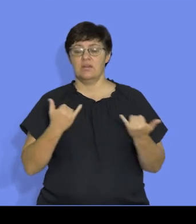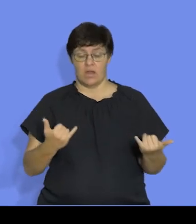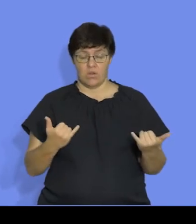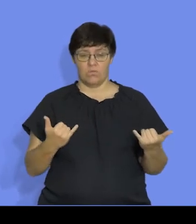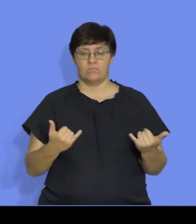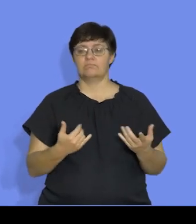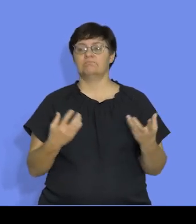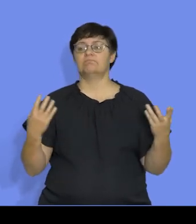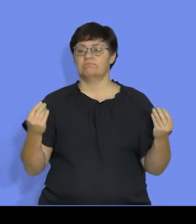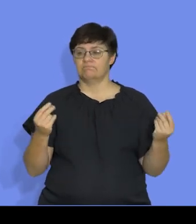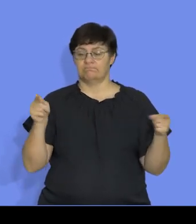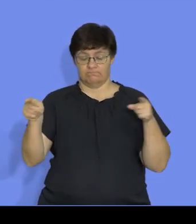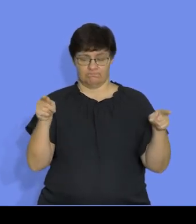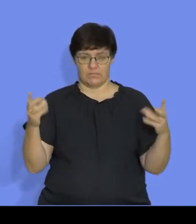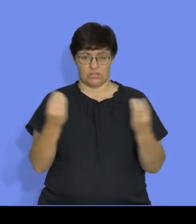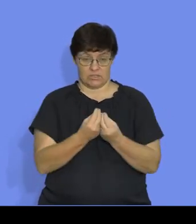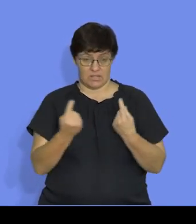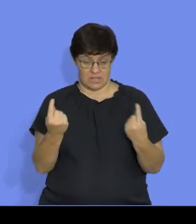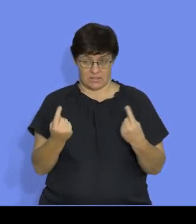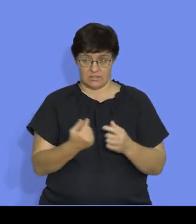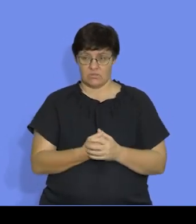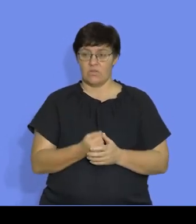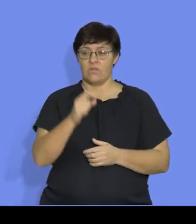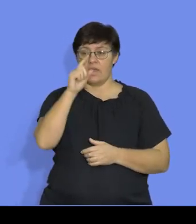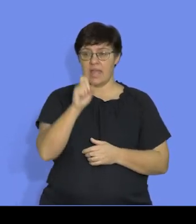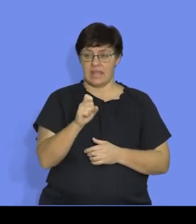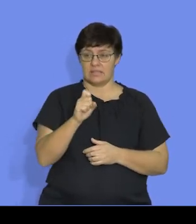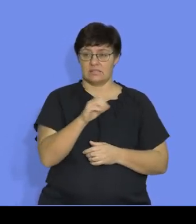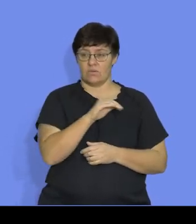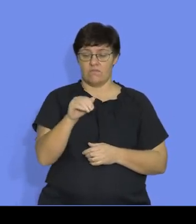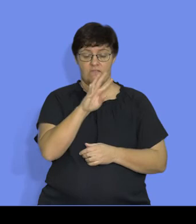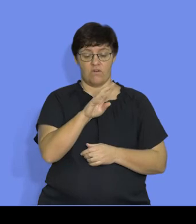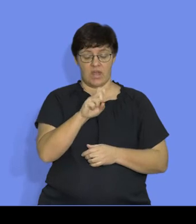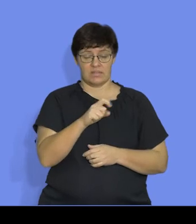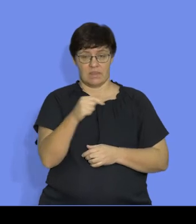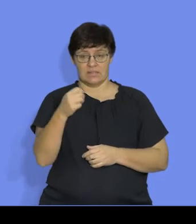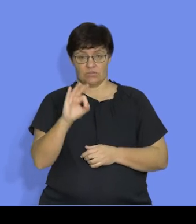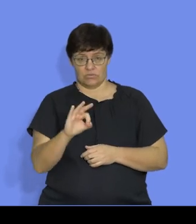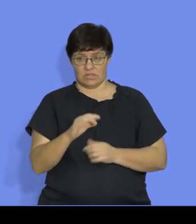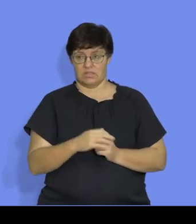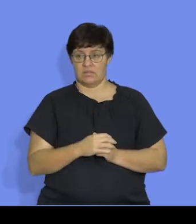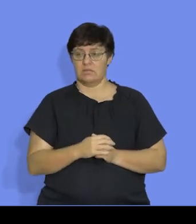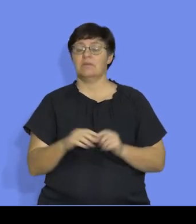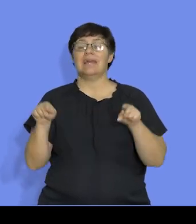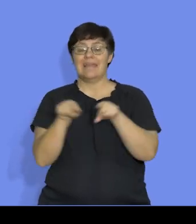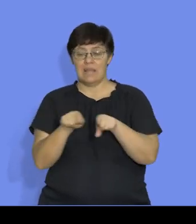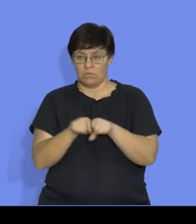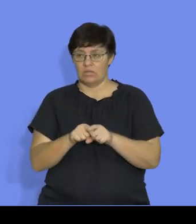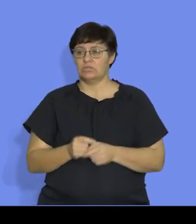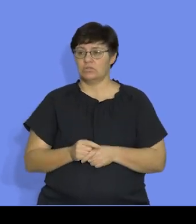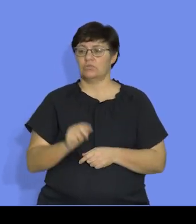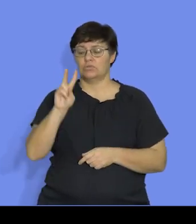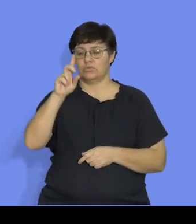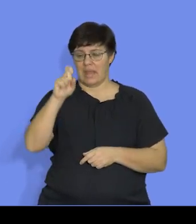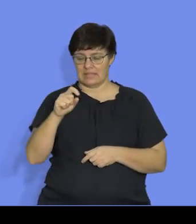these two expressions to each other. So I know that x over 4x minus 3 has to be equal